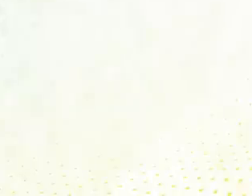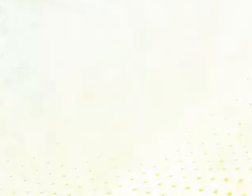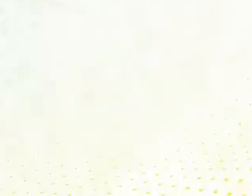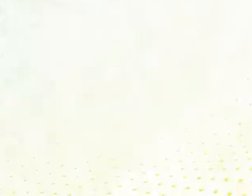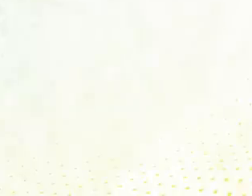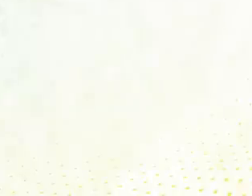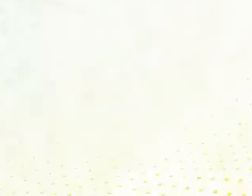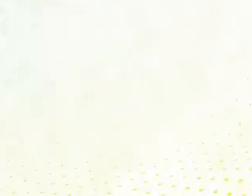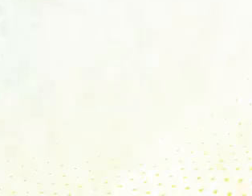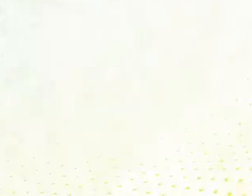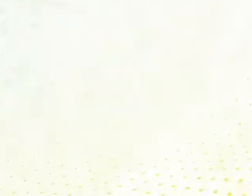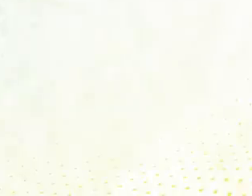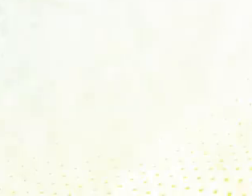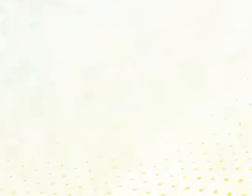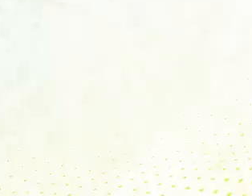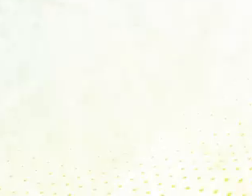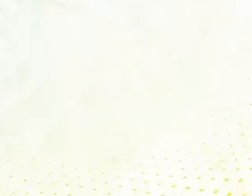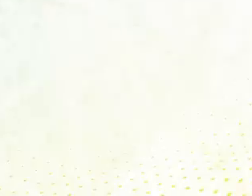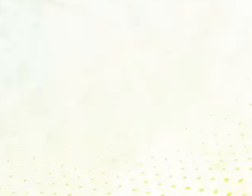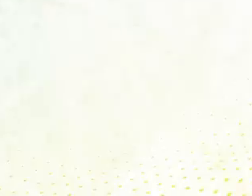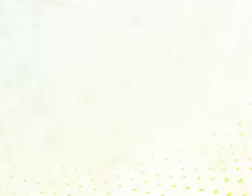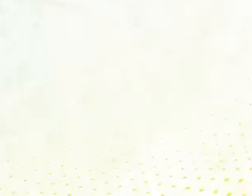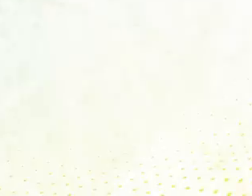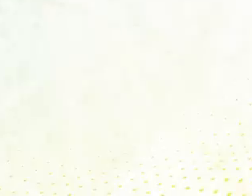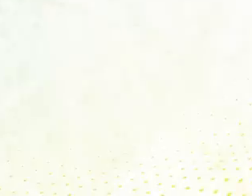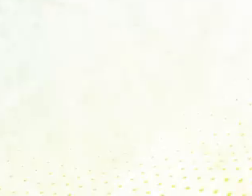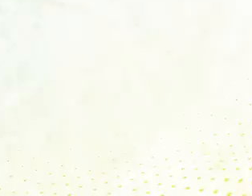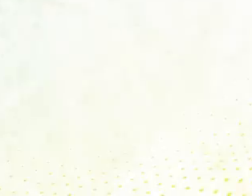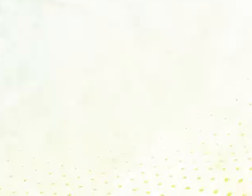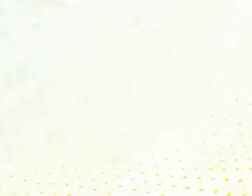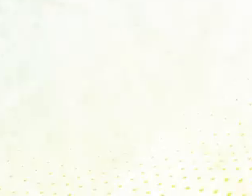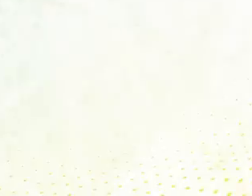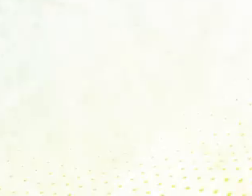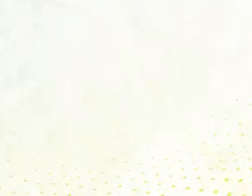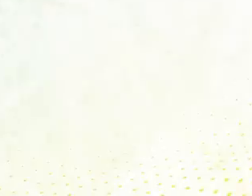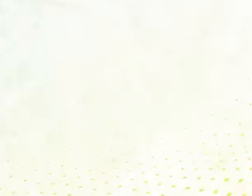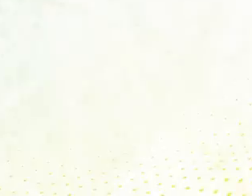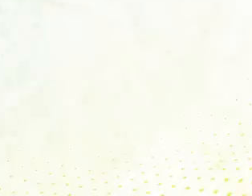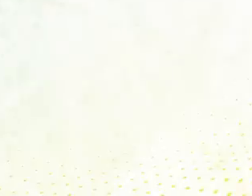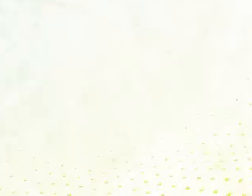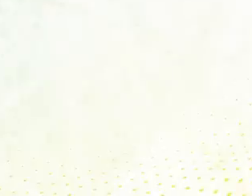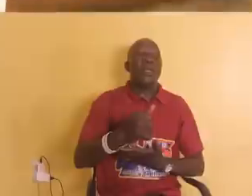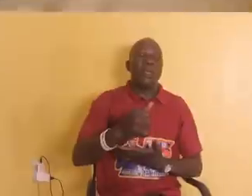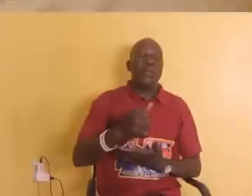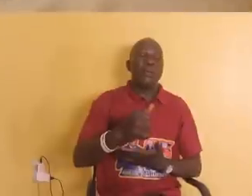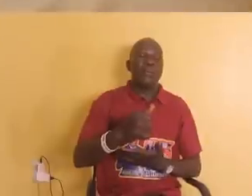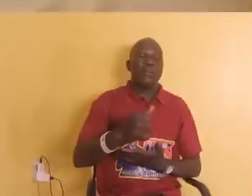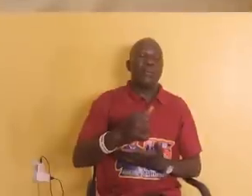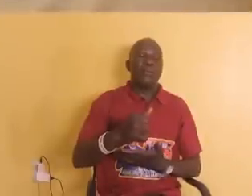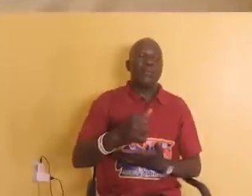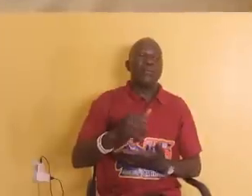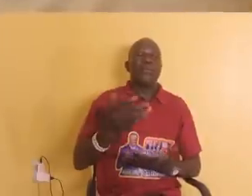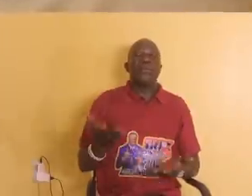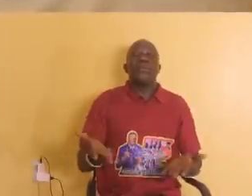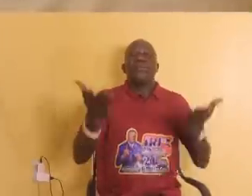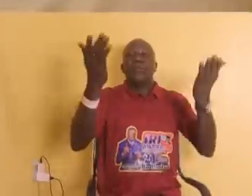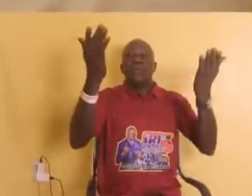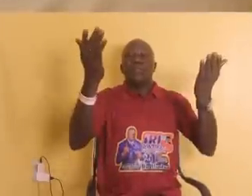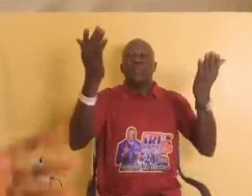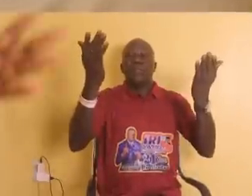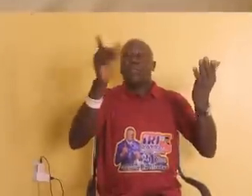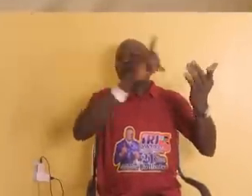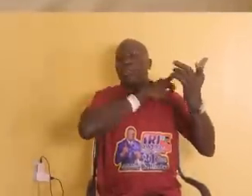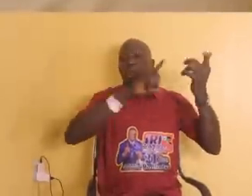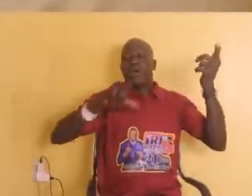ni fo mo sise ranse o e ni fa ya sise ranse o e se o daddy pe yin pe mi o Jesus save my love lift up your